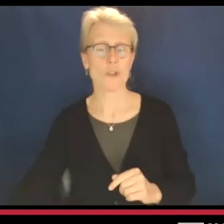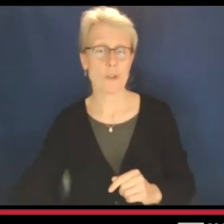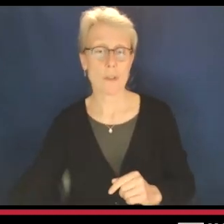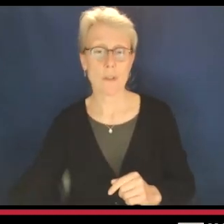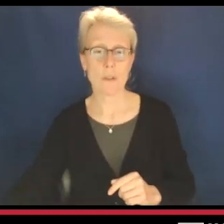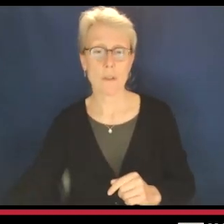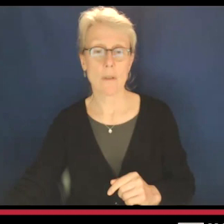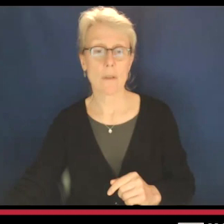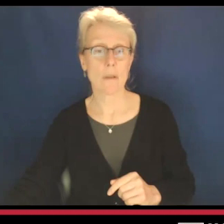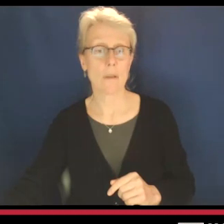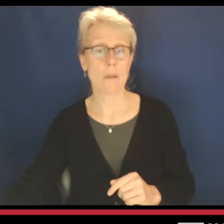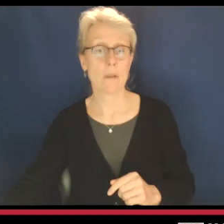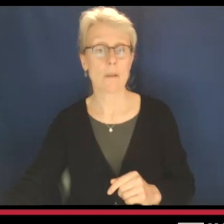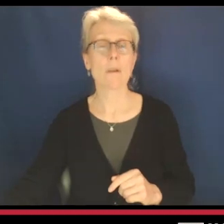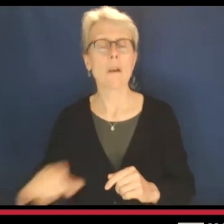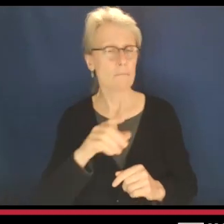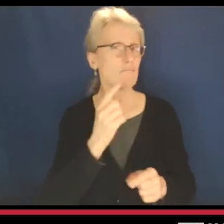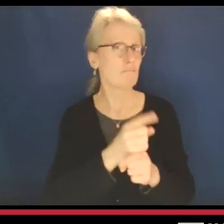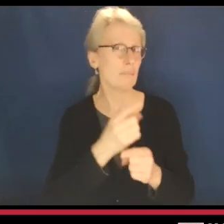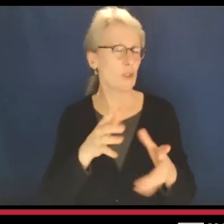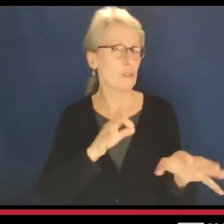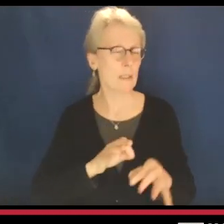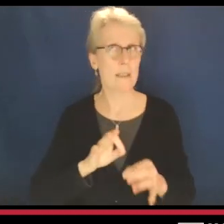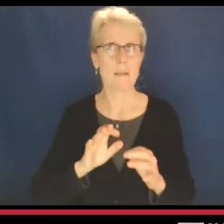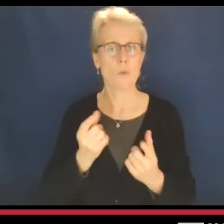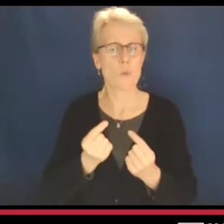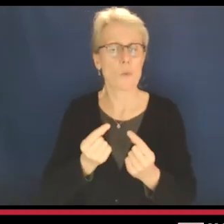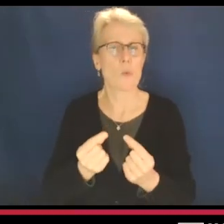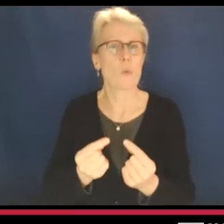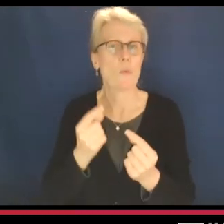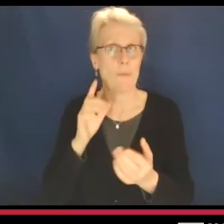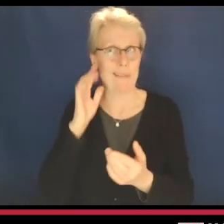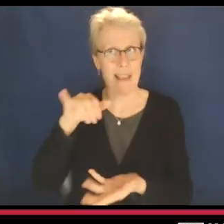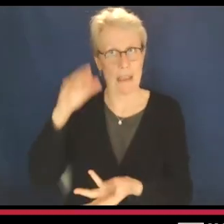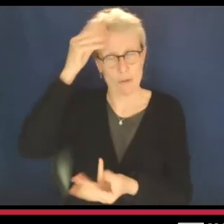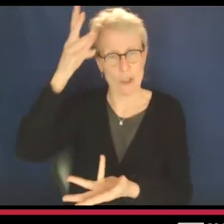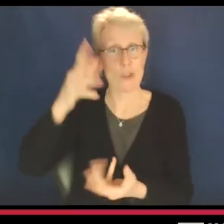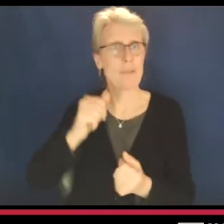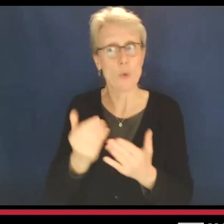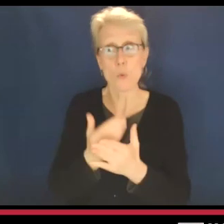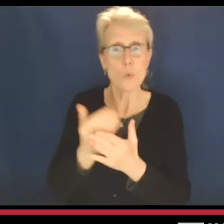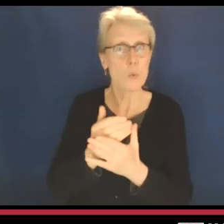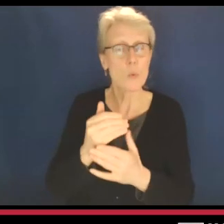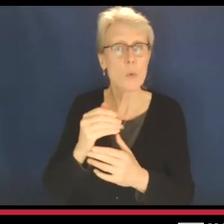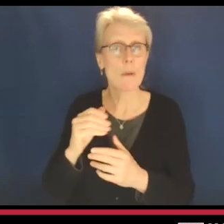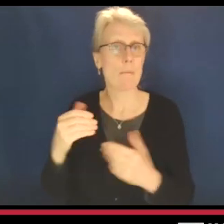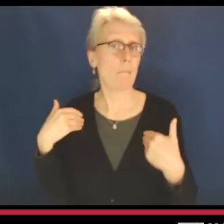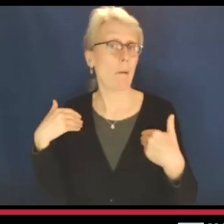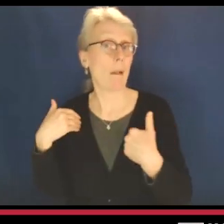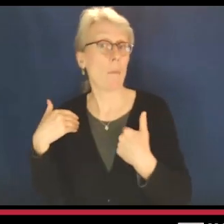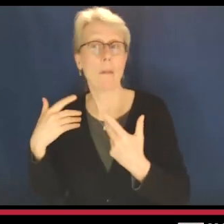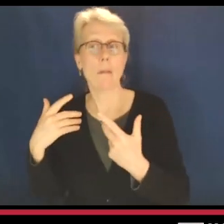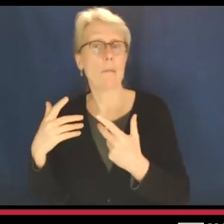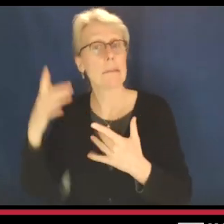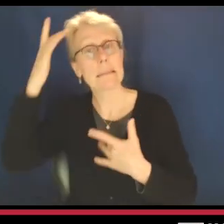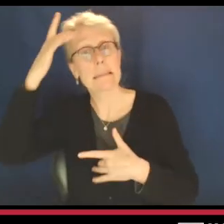walked us through what this might look like. Are there any zoonotic diseases or emerging zoonotic diseases or novel viral pathogens that you